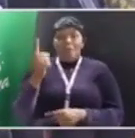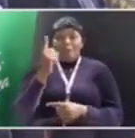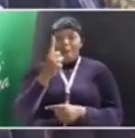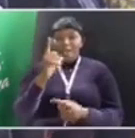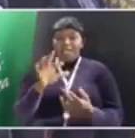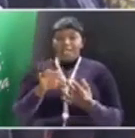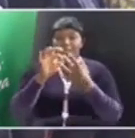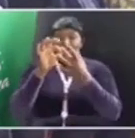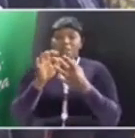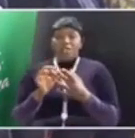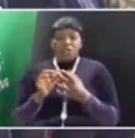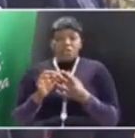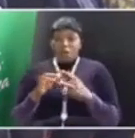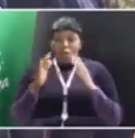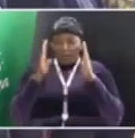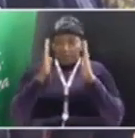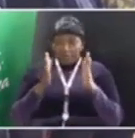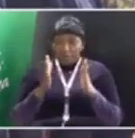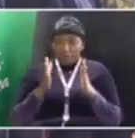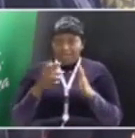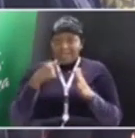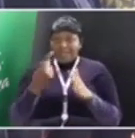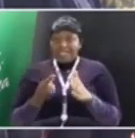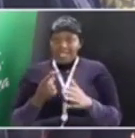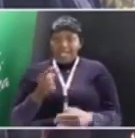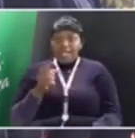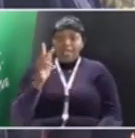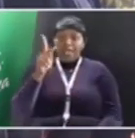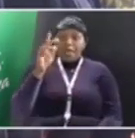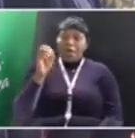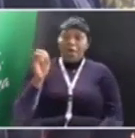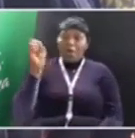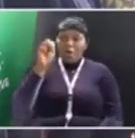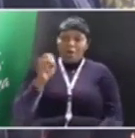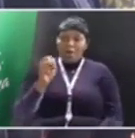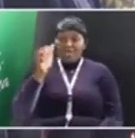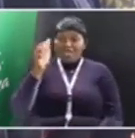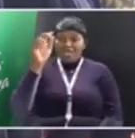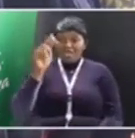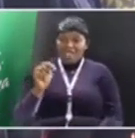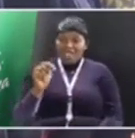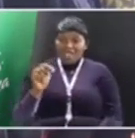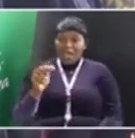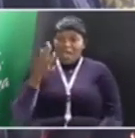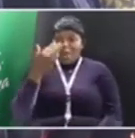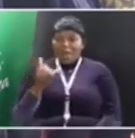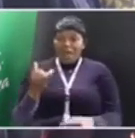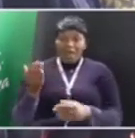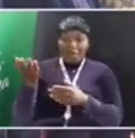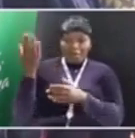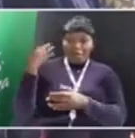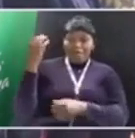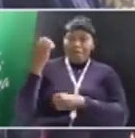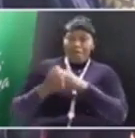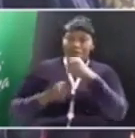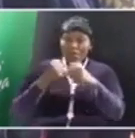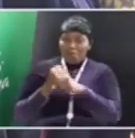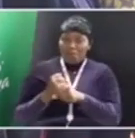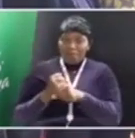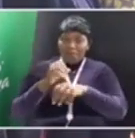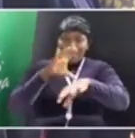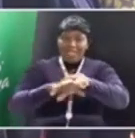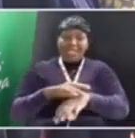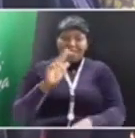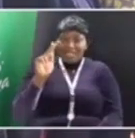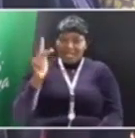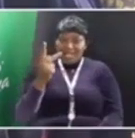Madam Monica. She says that the Khoisans and Khoikhois were here earlier, but the earliest fossils of humankind have been found in Kenya. So